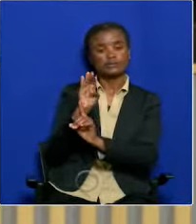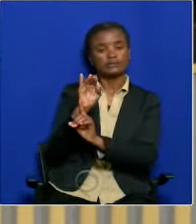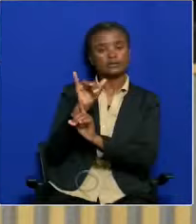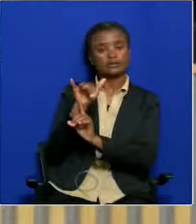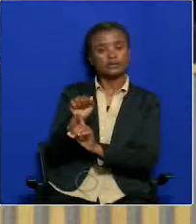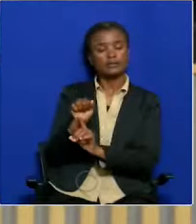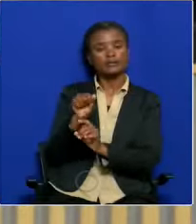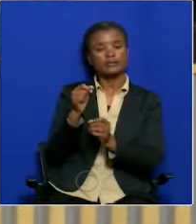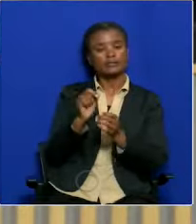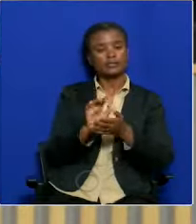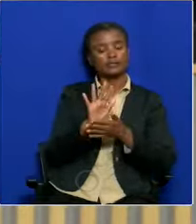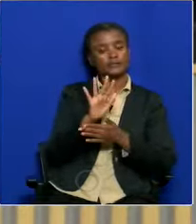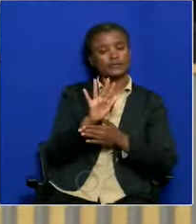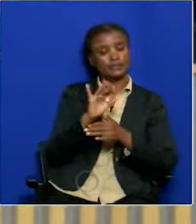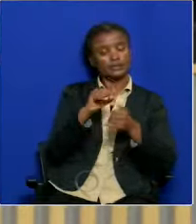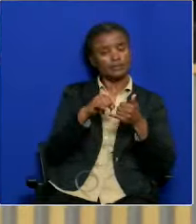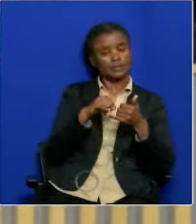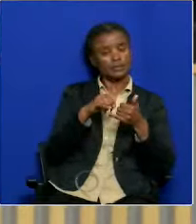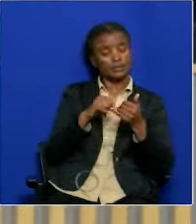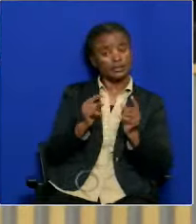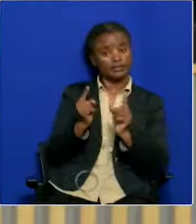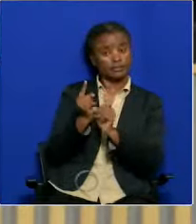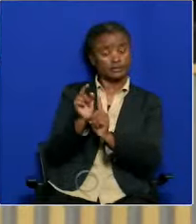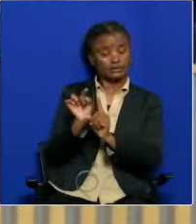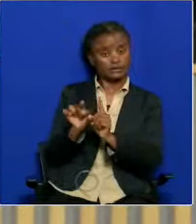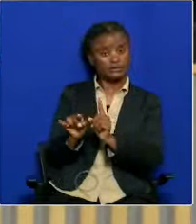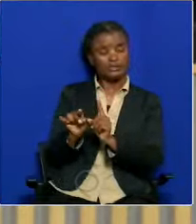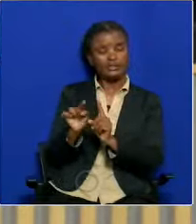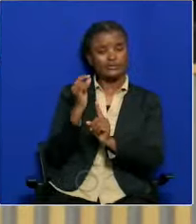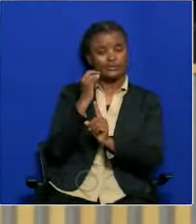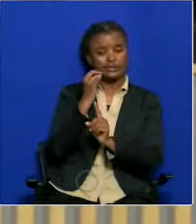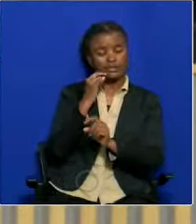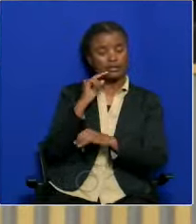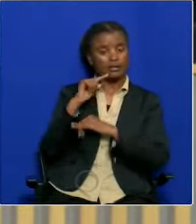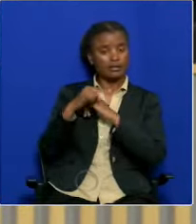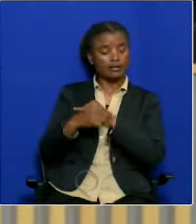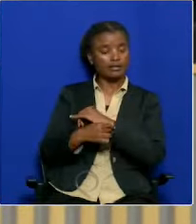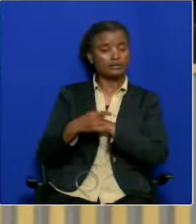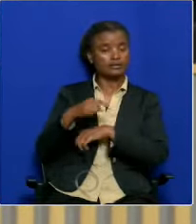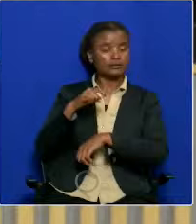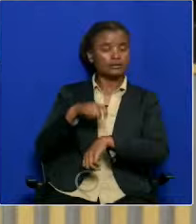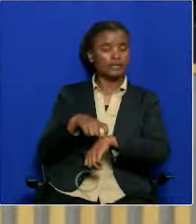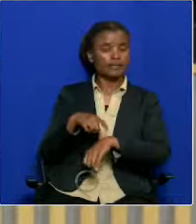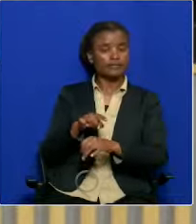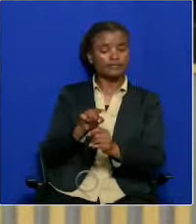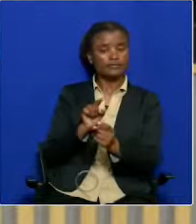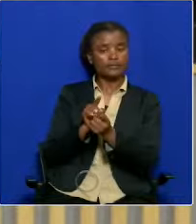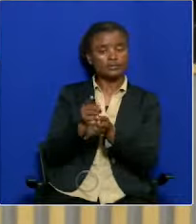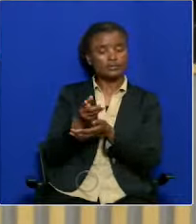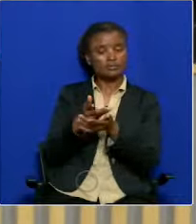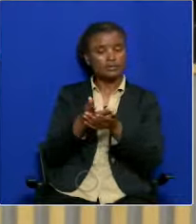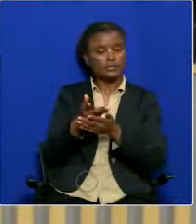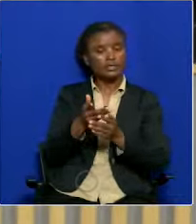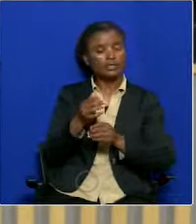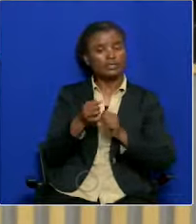think you say it had been, the last time you had spoken to him was in 2023, and I think something like a